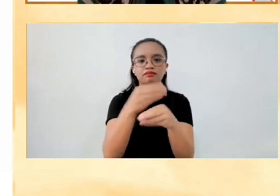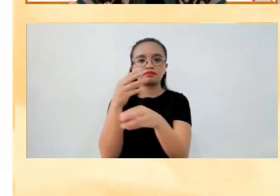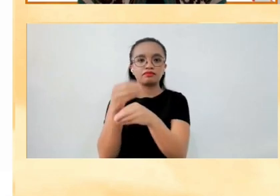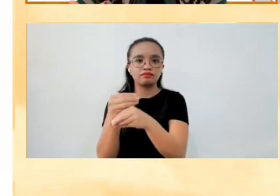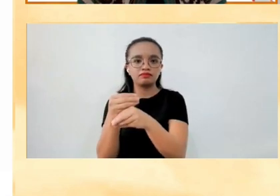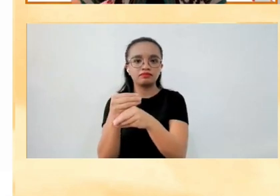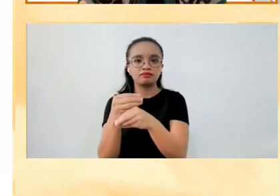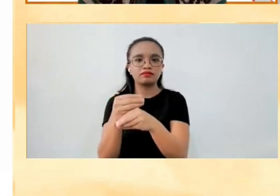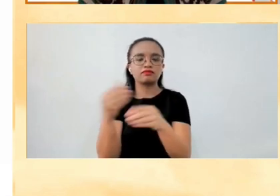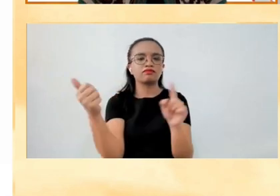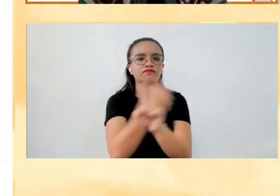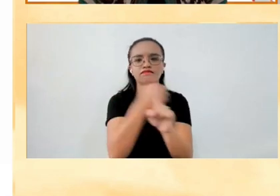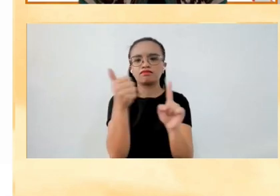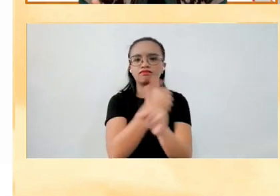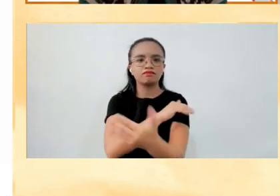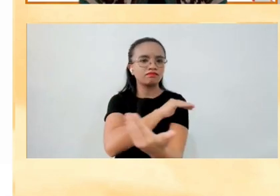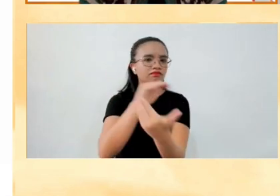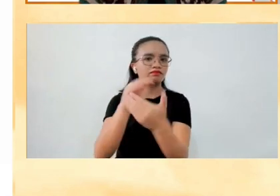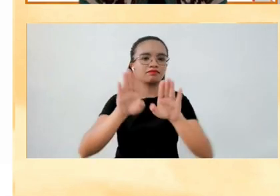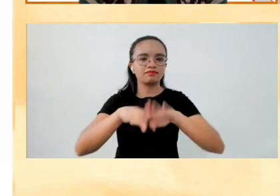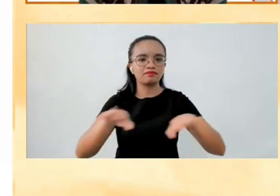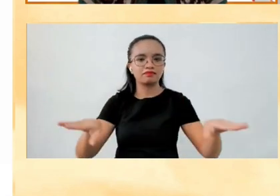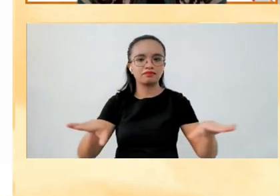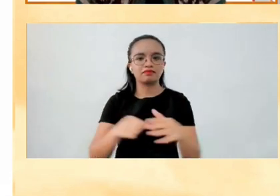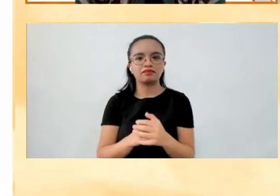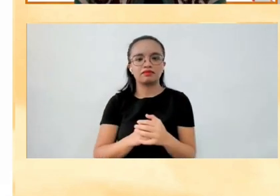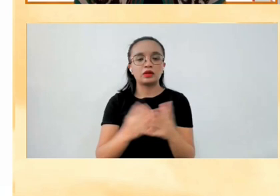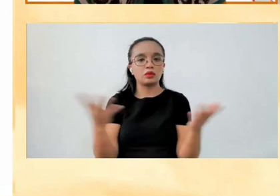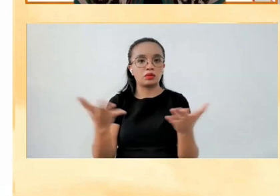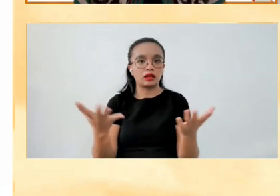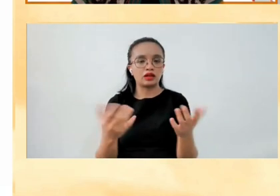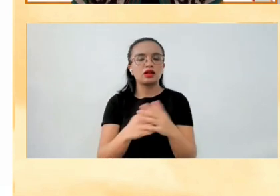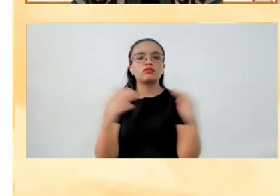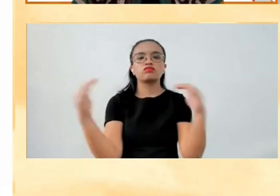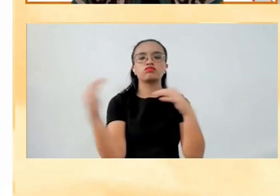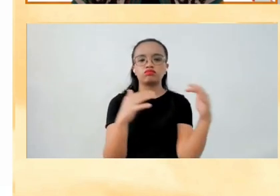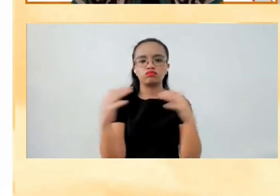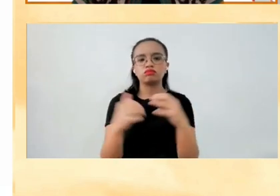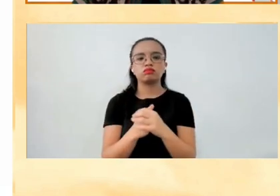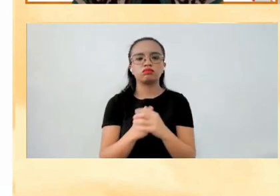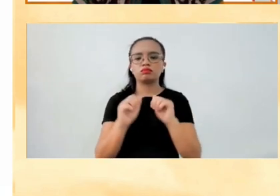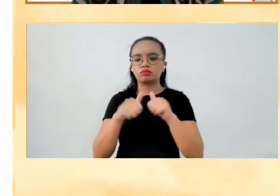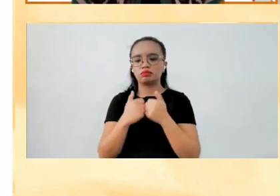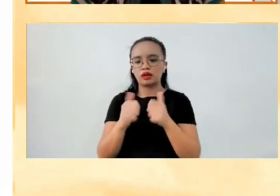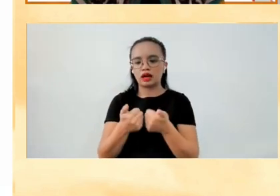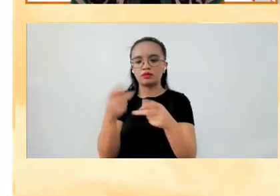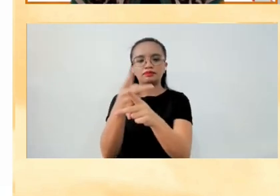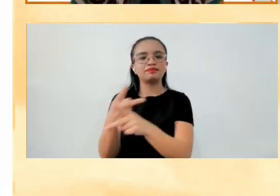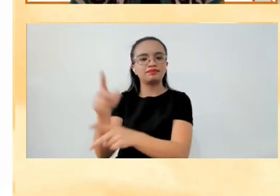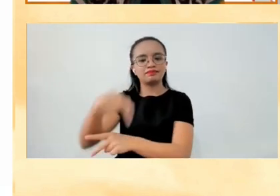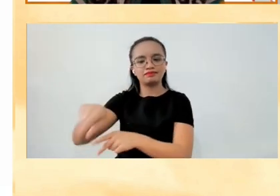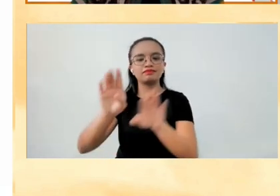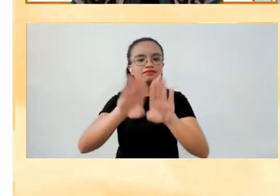grave violations against children in situations of armed conflict, and how they can be given protection,